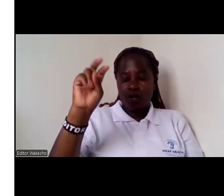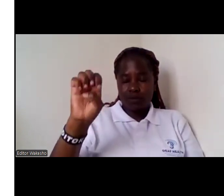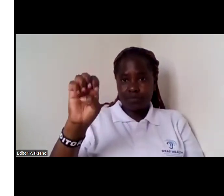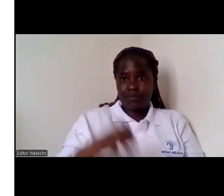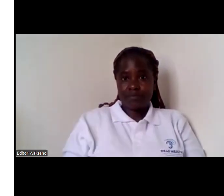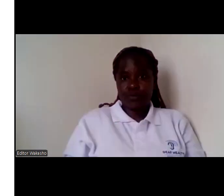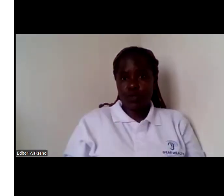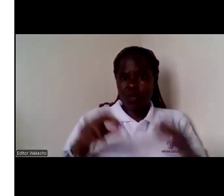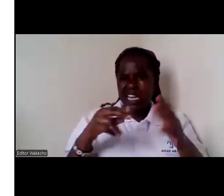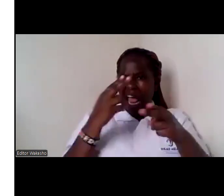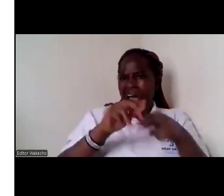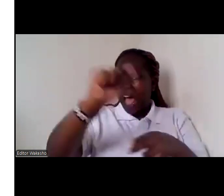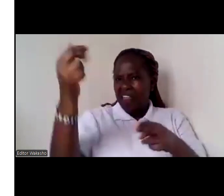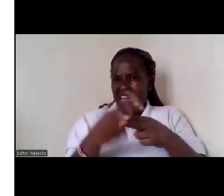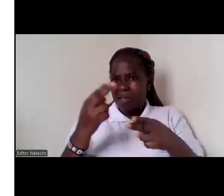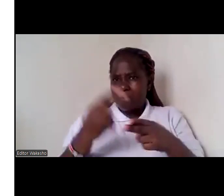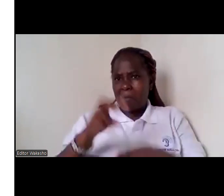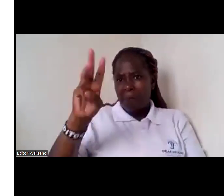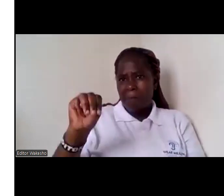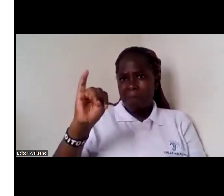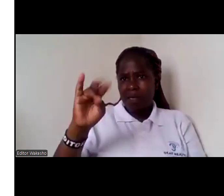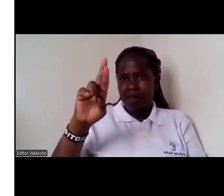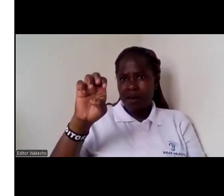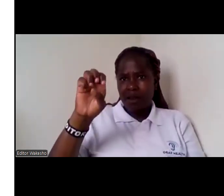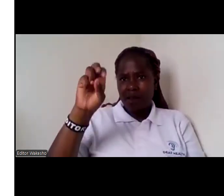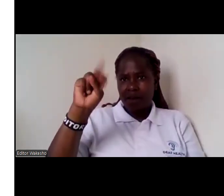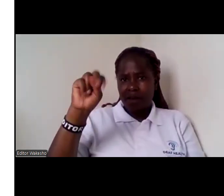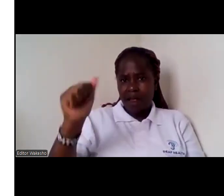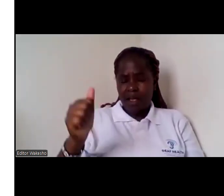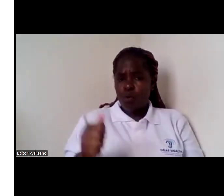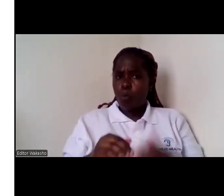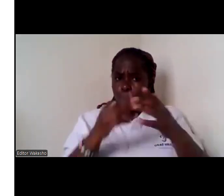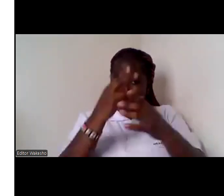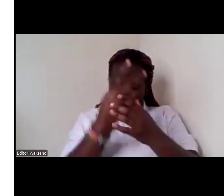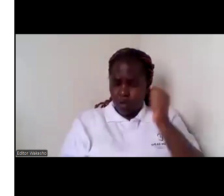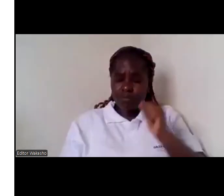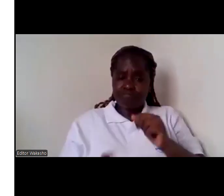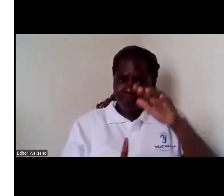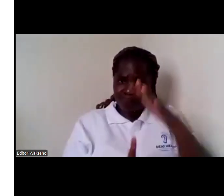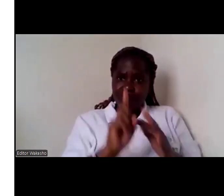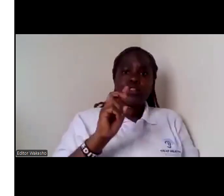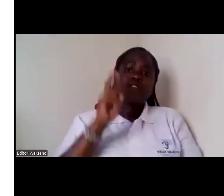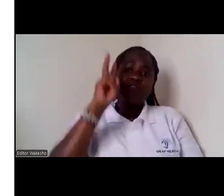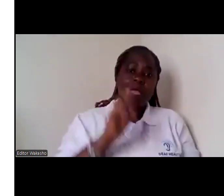Mirena. So they're both put inside the uterus, but they have different uses.